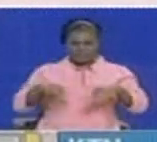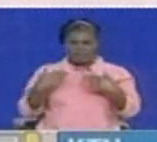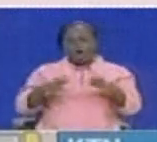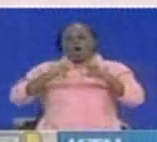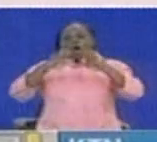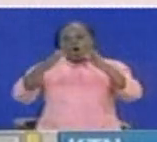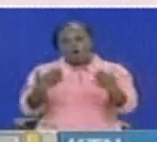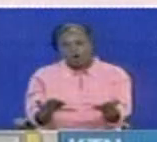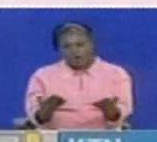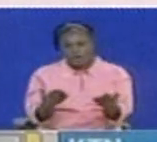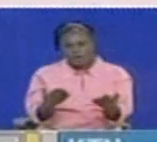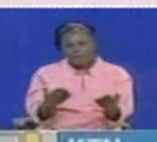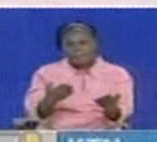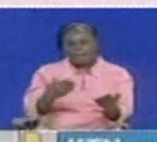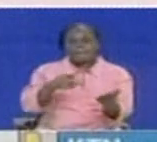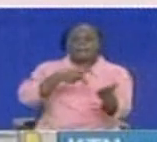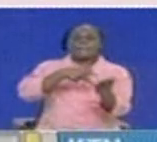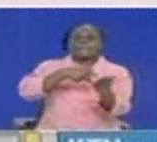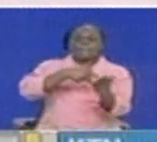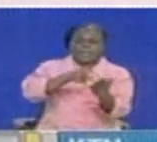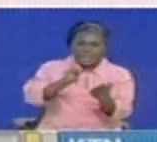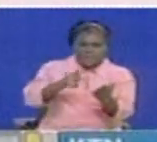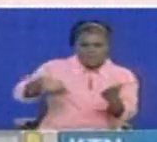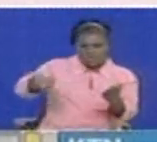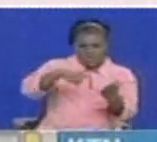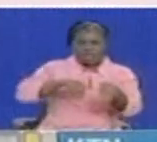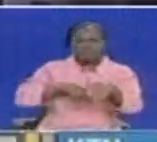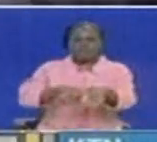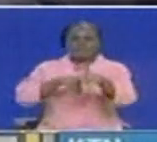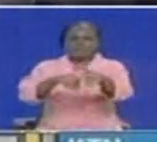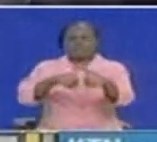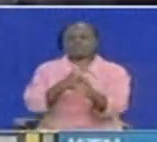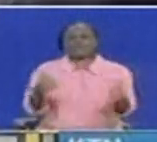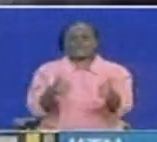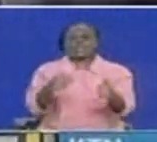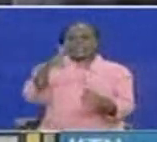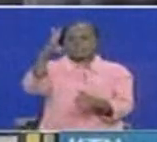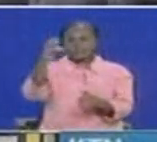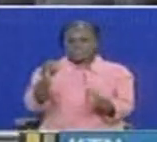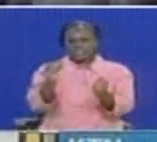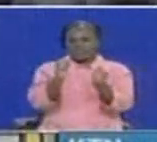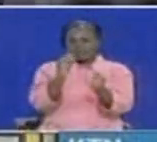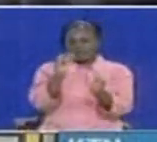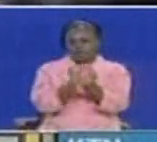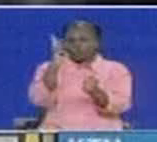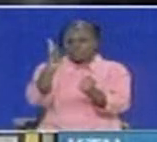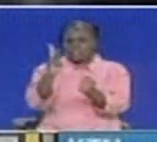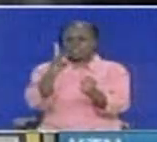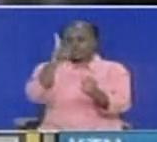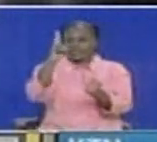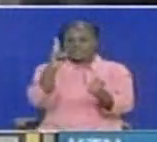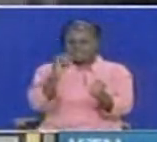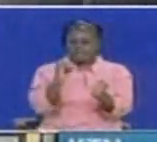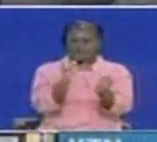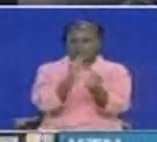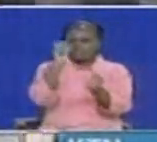or to pay in order for us to be able to move forward as a country. In the 2014-2015 financial year budget, Kenya is